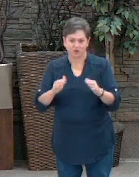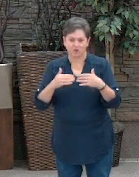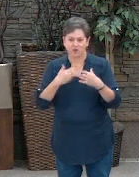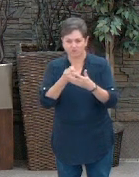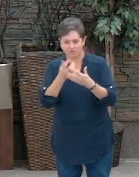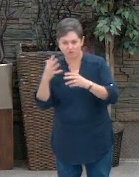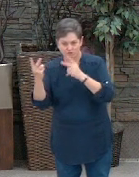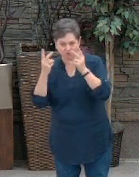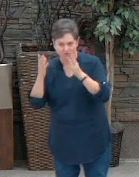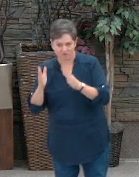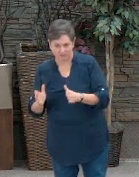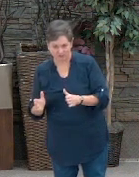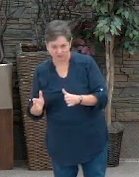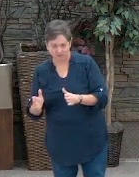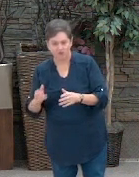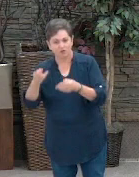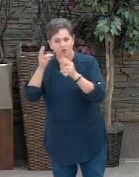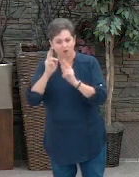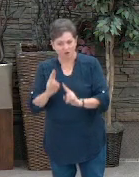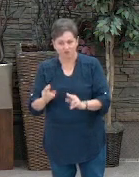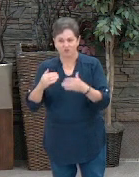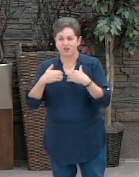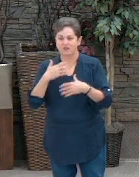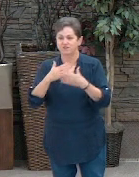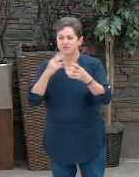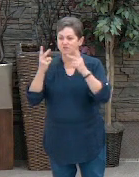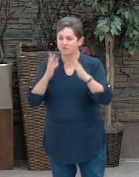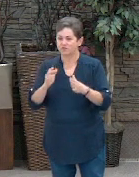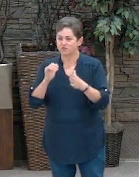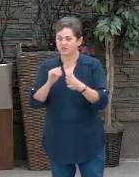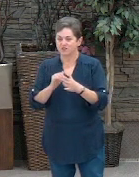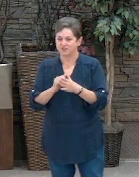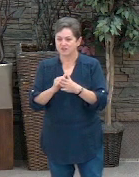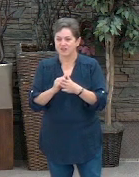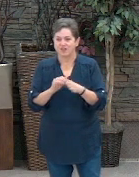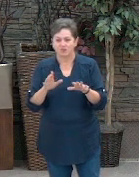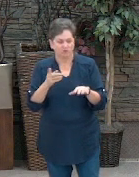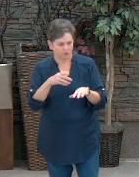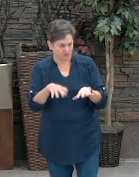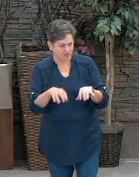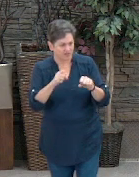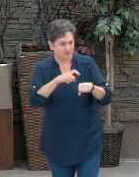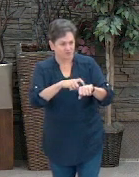few guests. We're honored to have some guests that you would take some time and